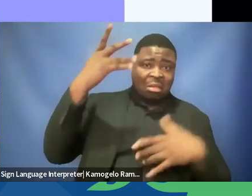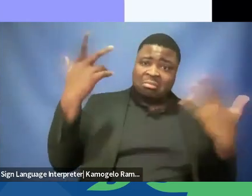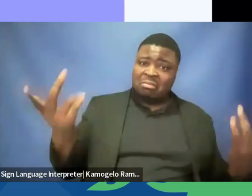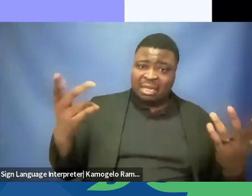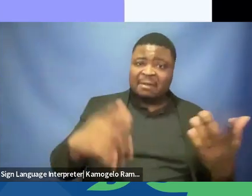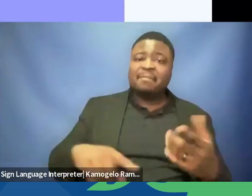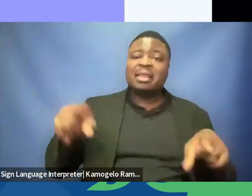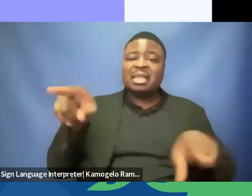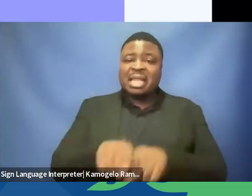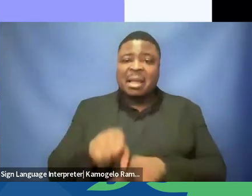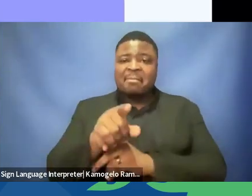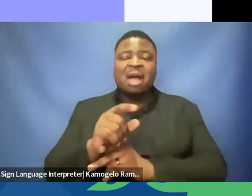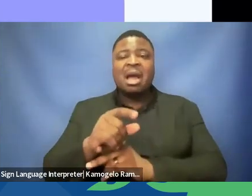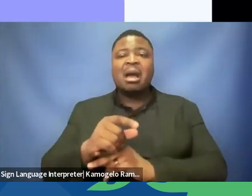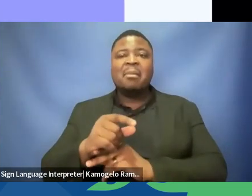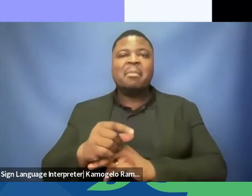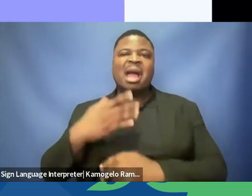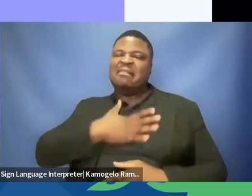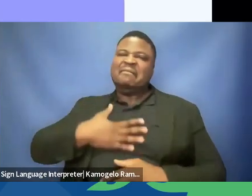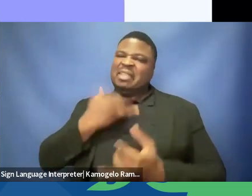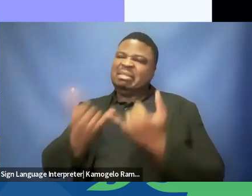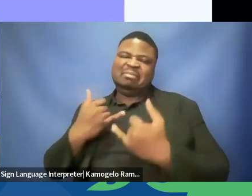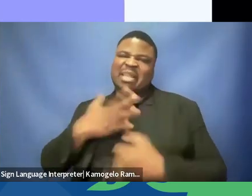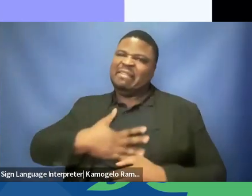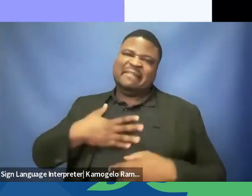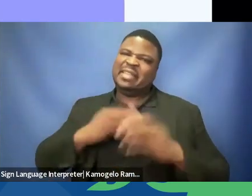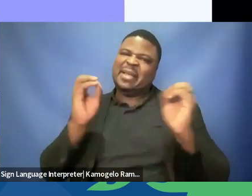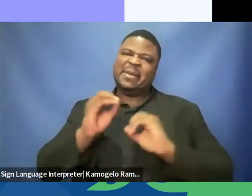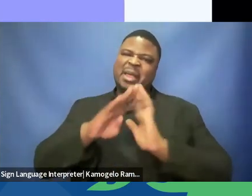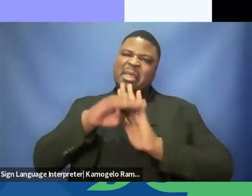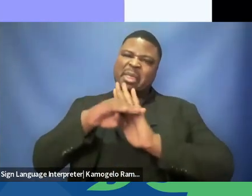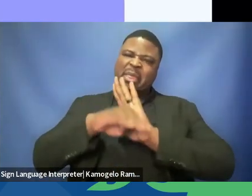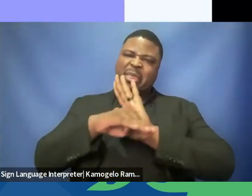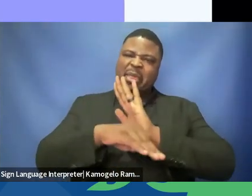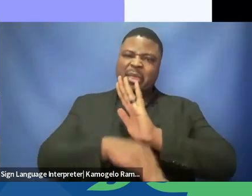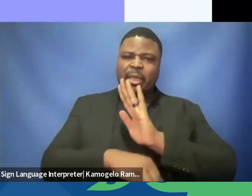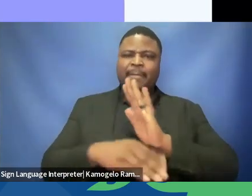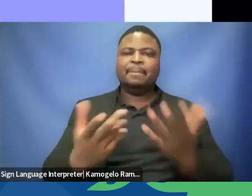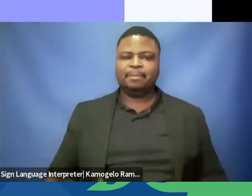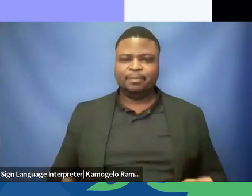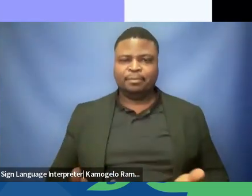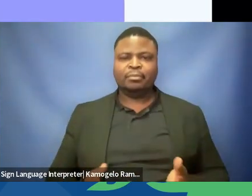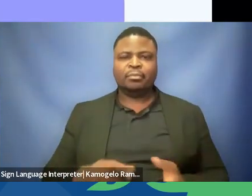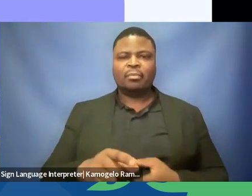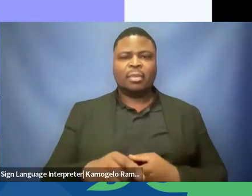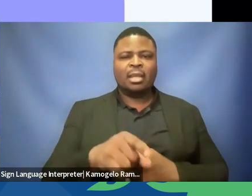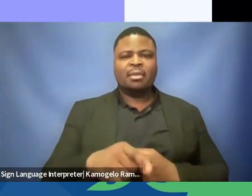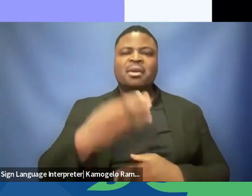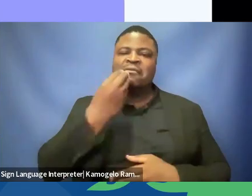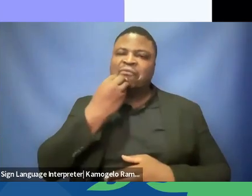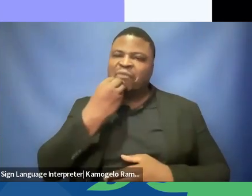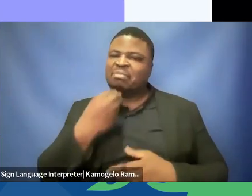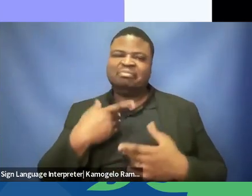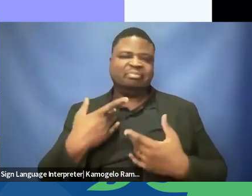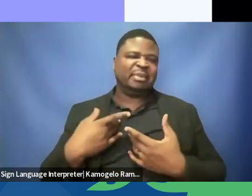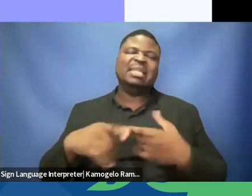this is contrary to their beliefs. Also, reduced food intake, yes. Decreased utero and placental blood flow. This